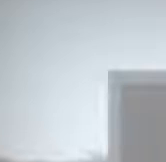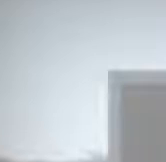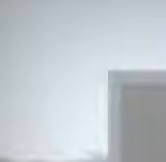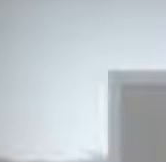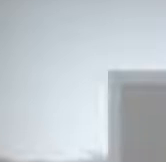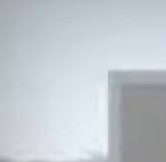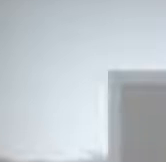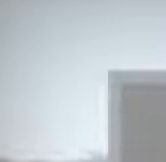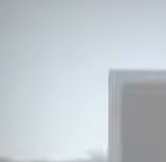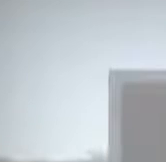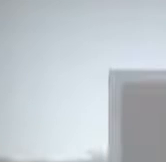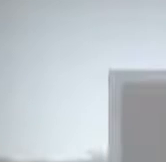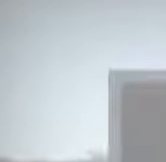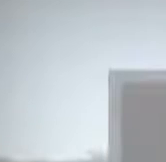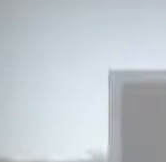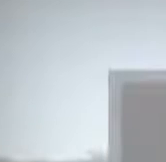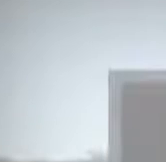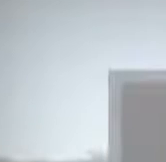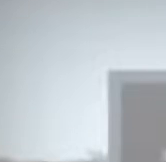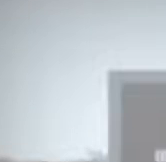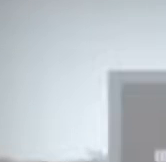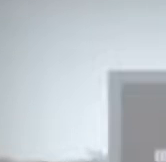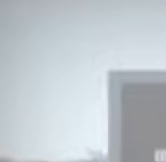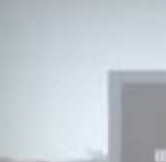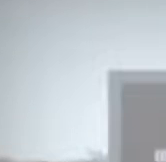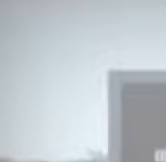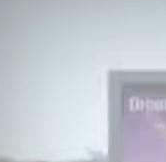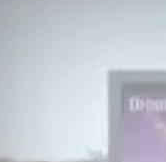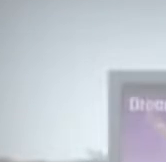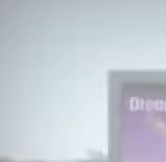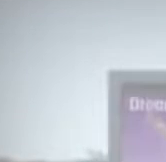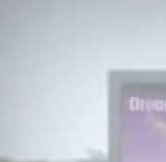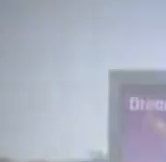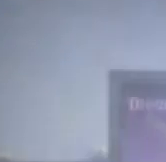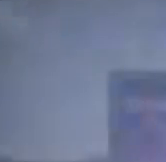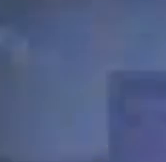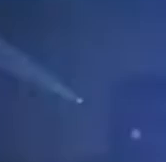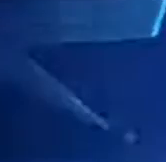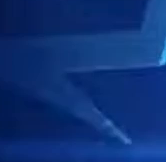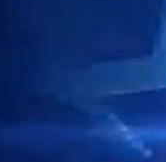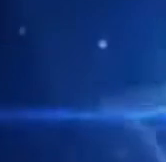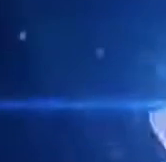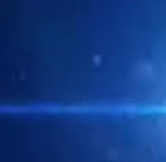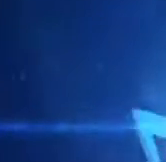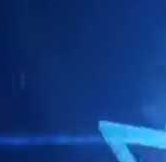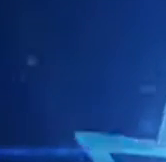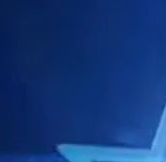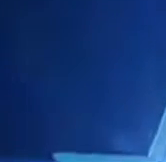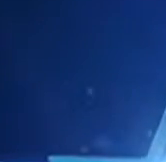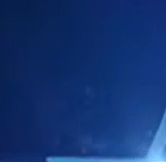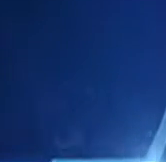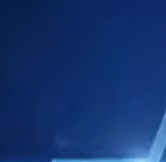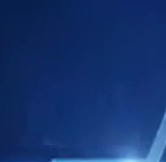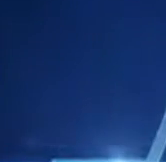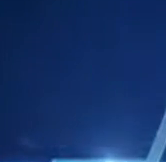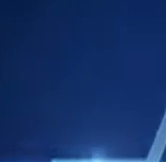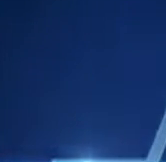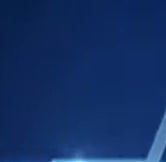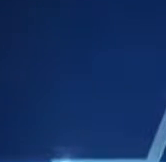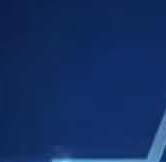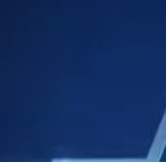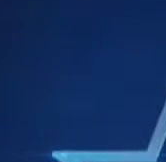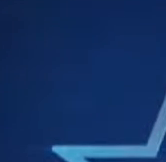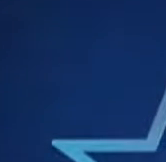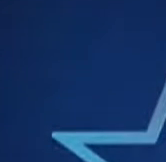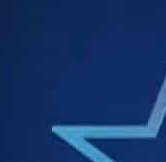your upcoming sale, or simply your brand promise to them. Now that's Prime Media. Get it? Contact